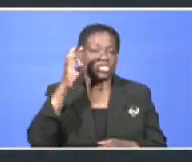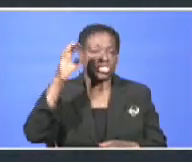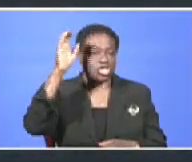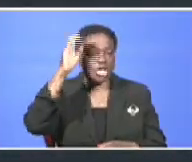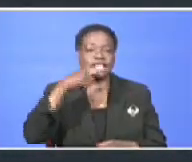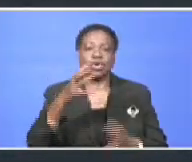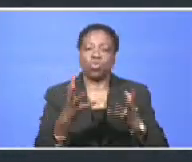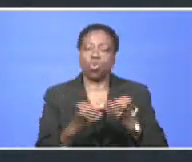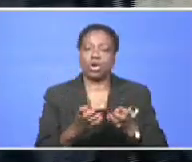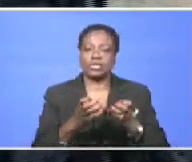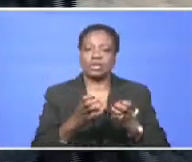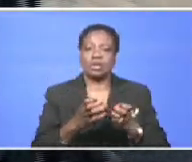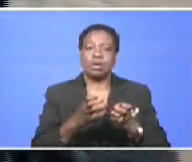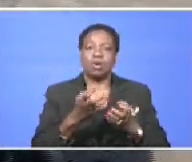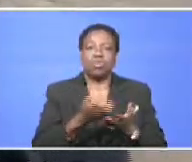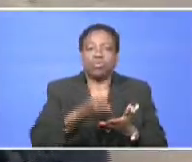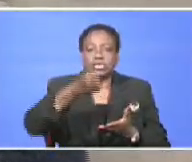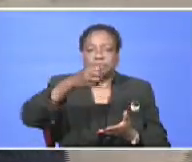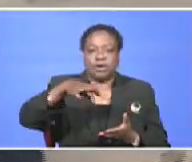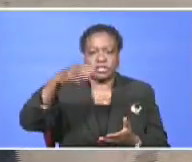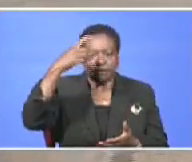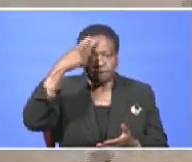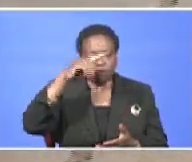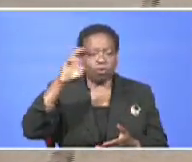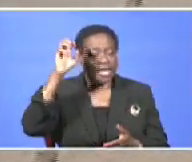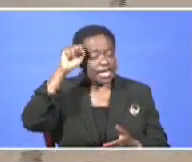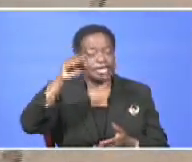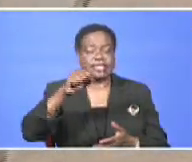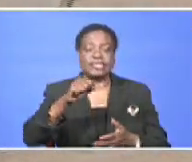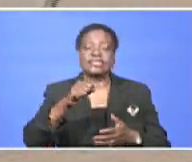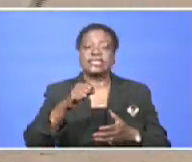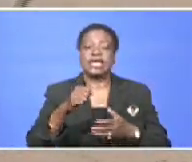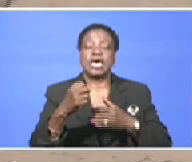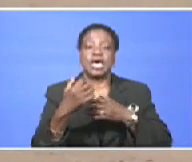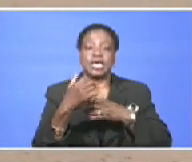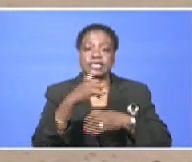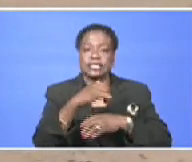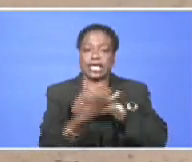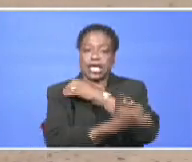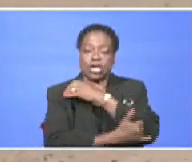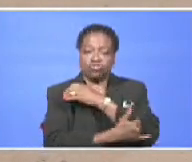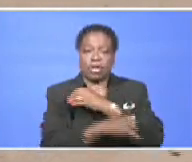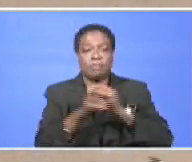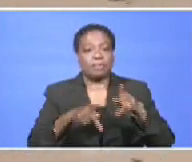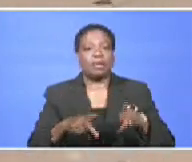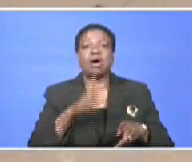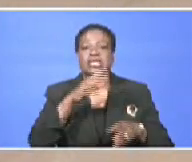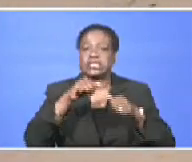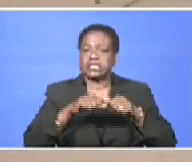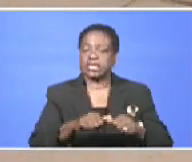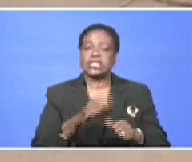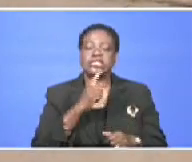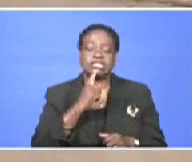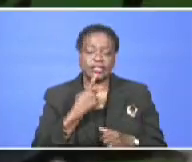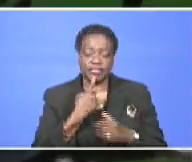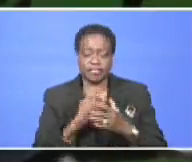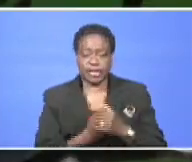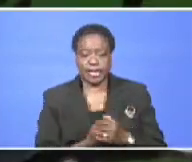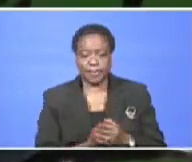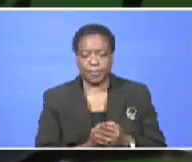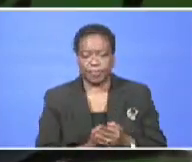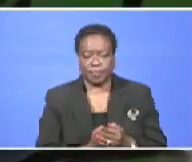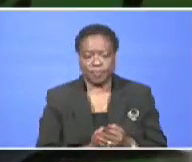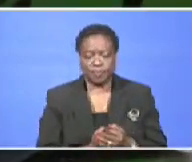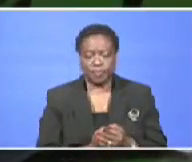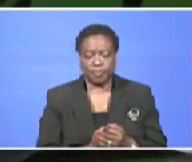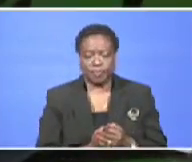country, where people are still suffering since the 2010 earthquake, and there is constant political turmoil. People elect that president,